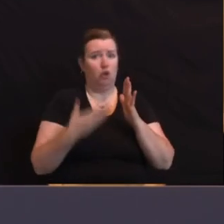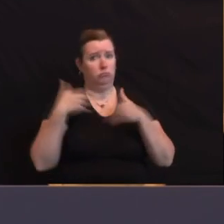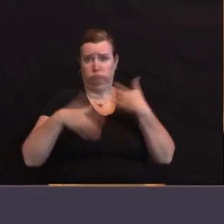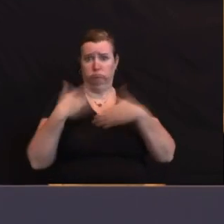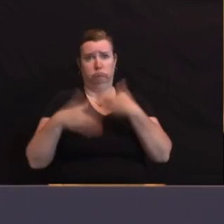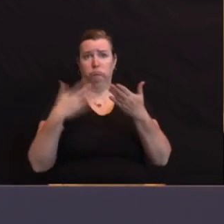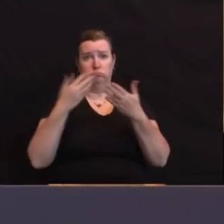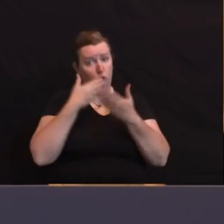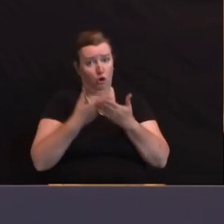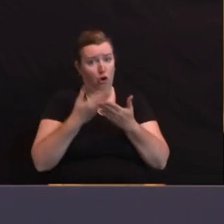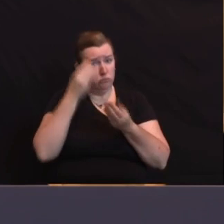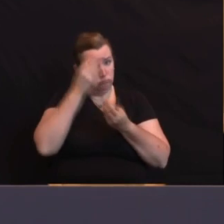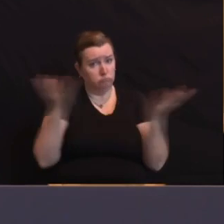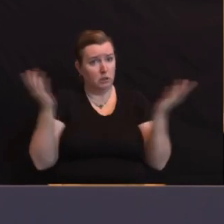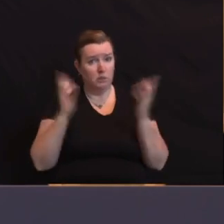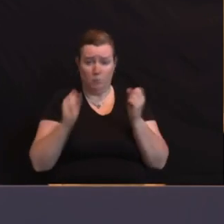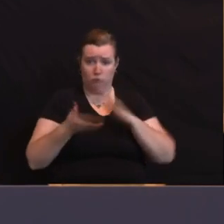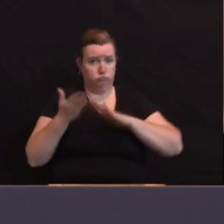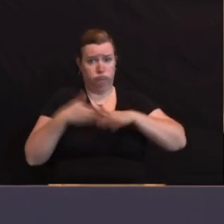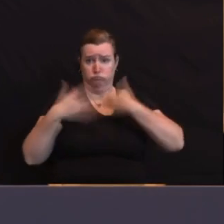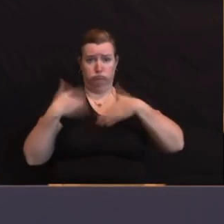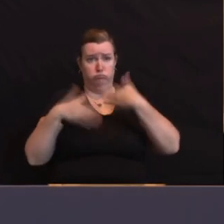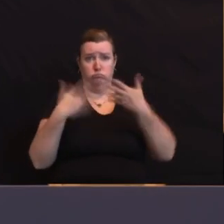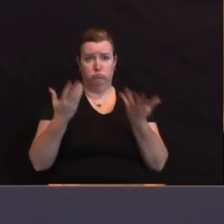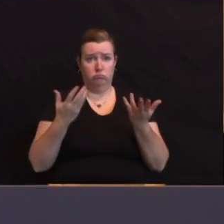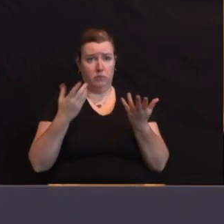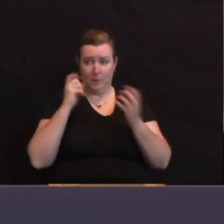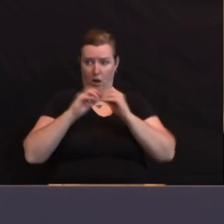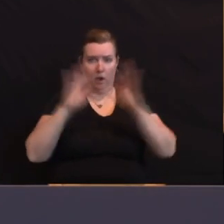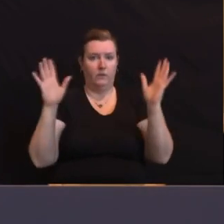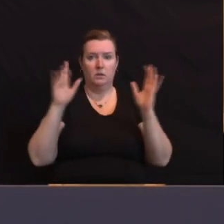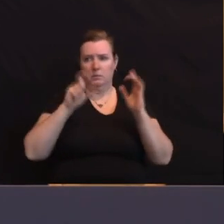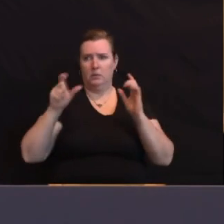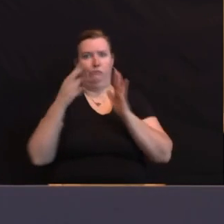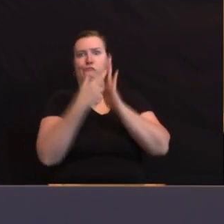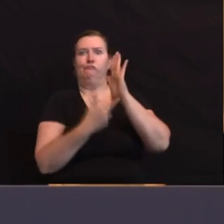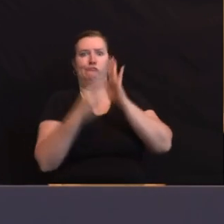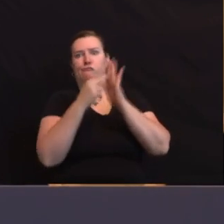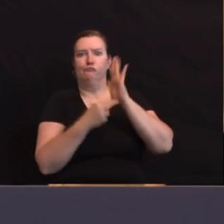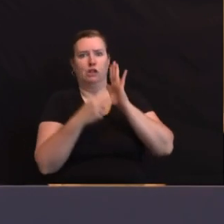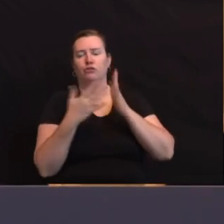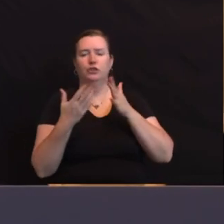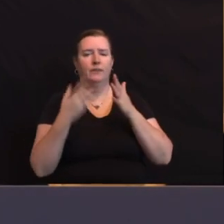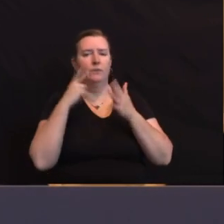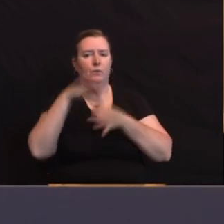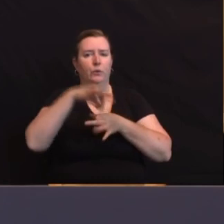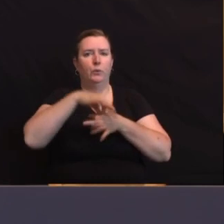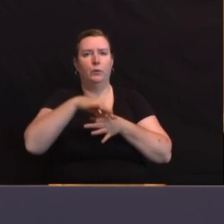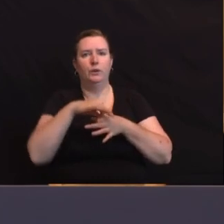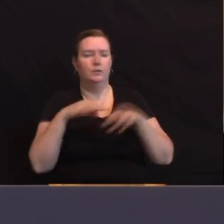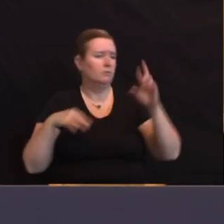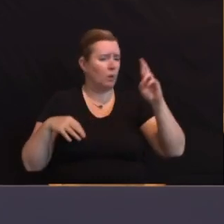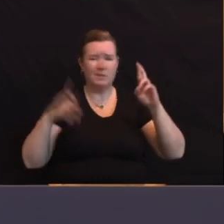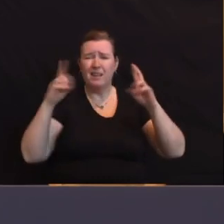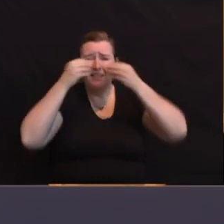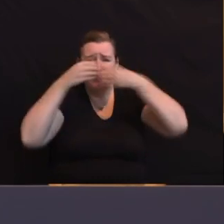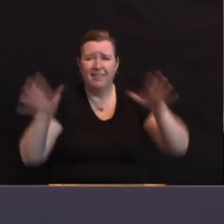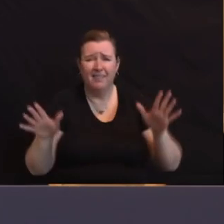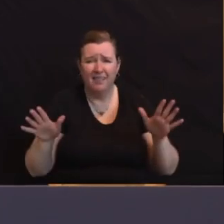is it's got to be working in some form or fashion because there are a lot of people who are registering online. I don't care what party they're in, they're registering, and that's a good thing.